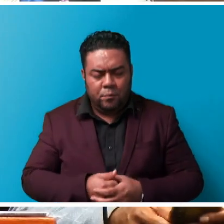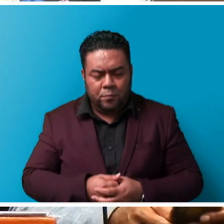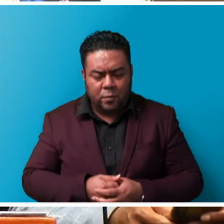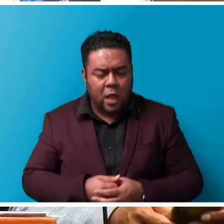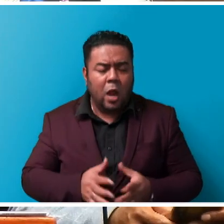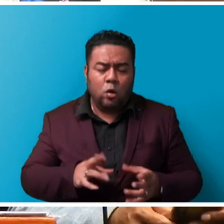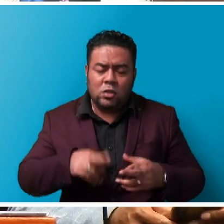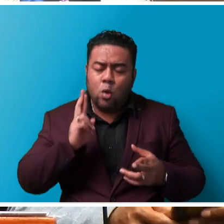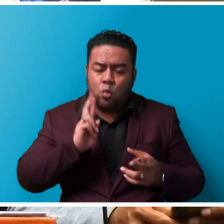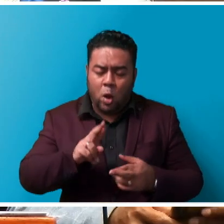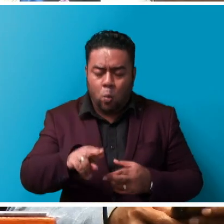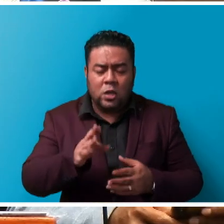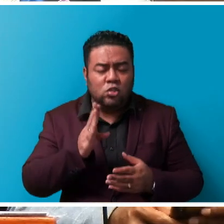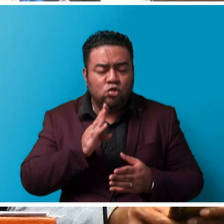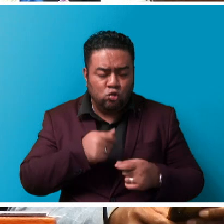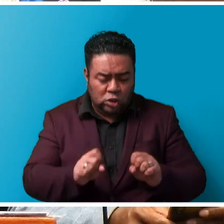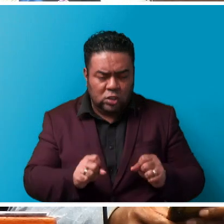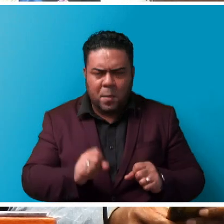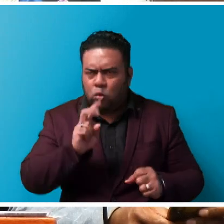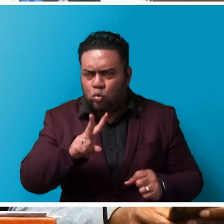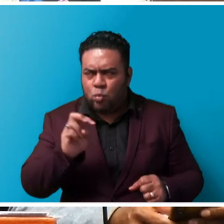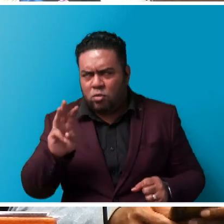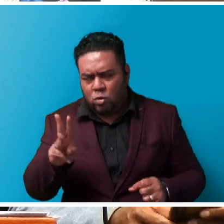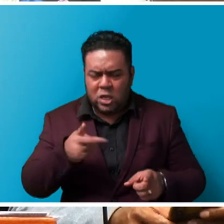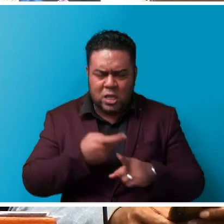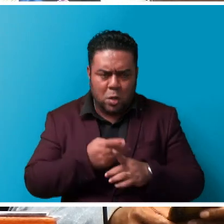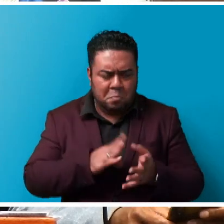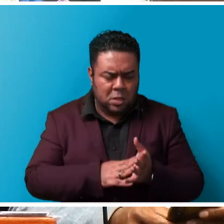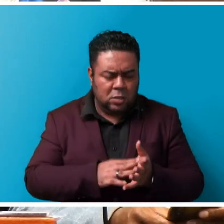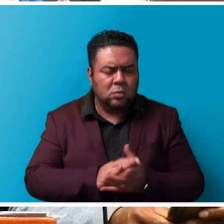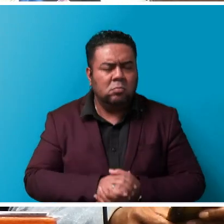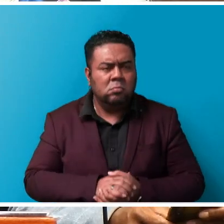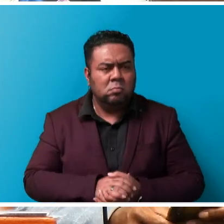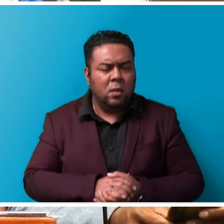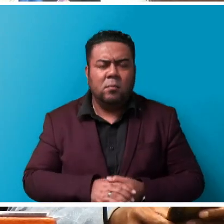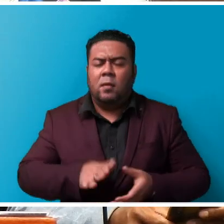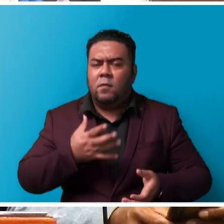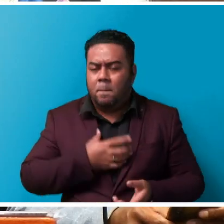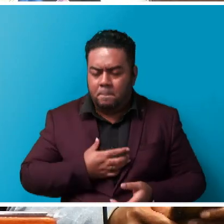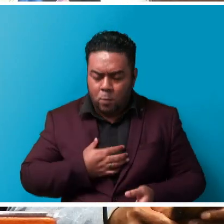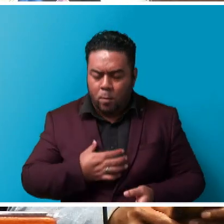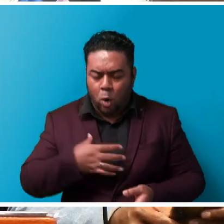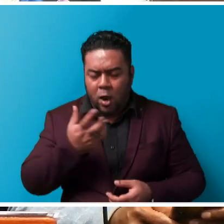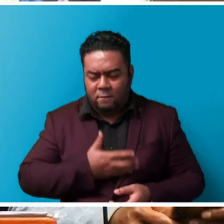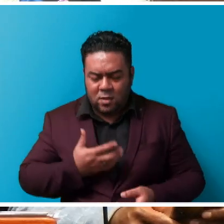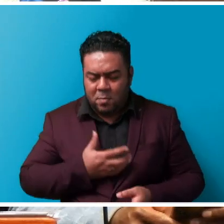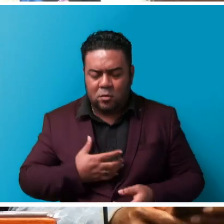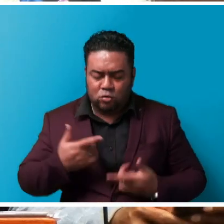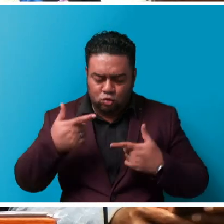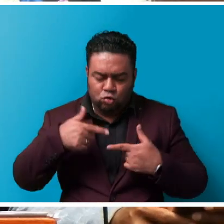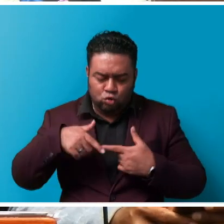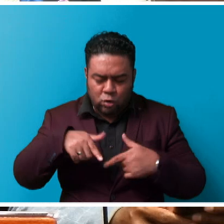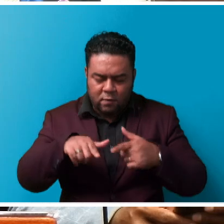Street, 2.23 kilometers. This aims to provide more comfortable travel and also, of course, to